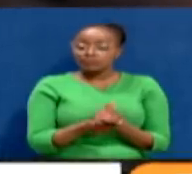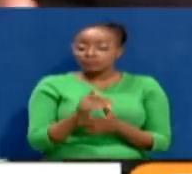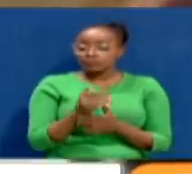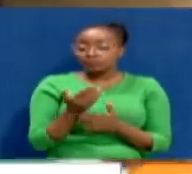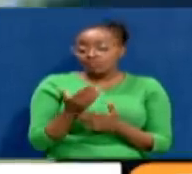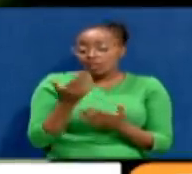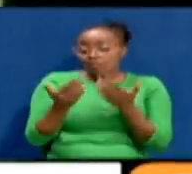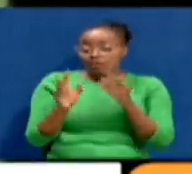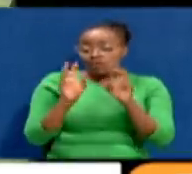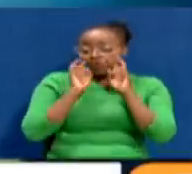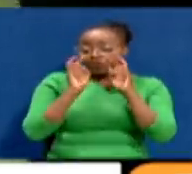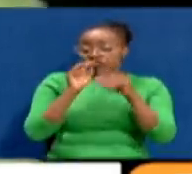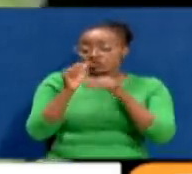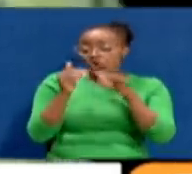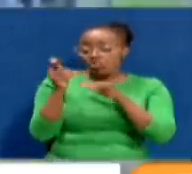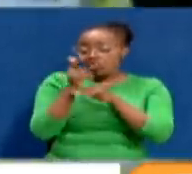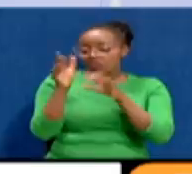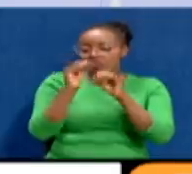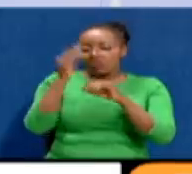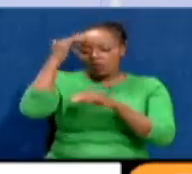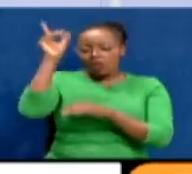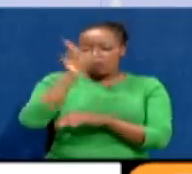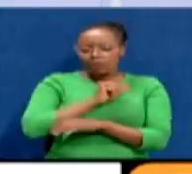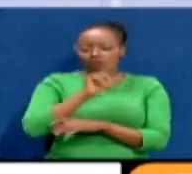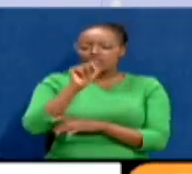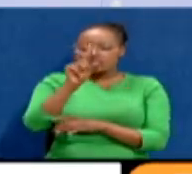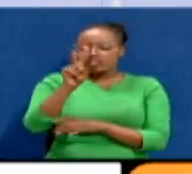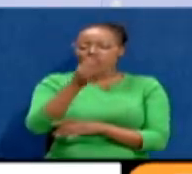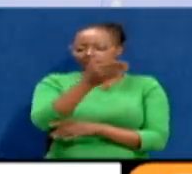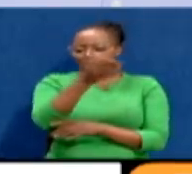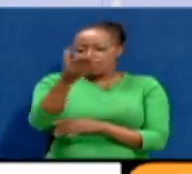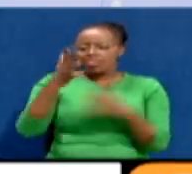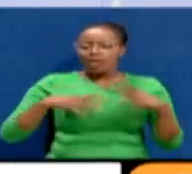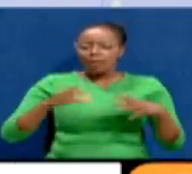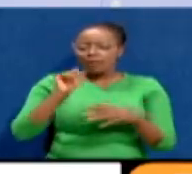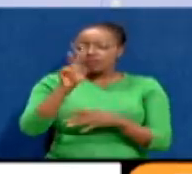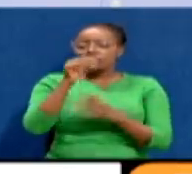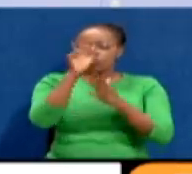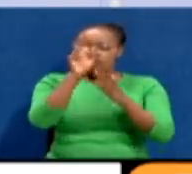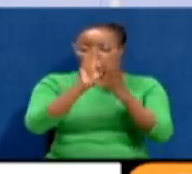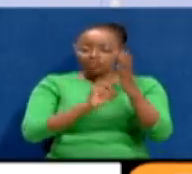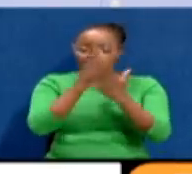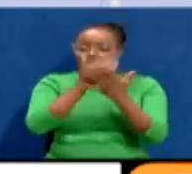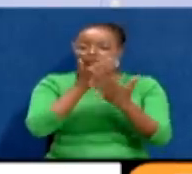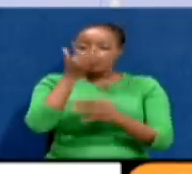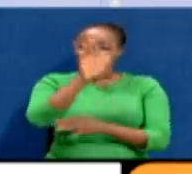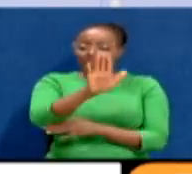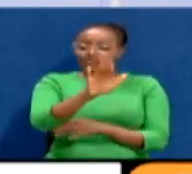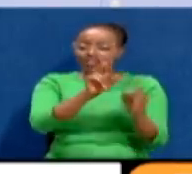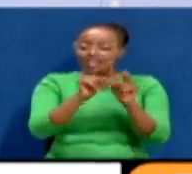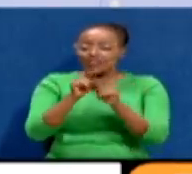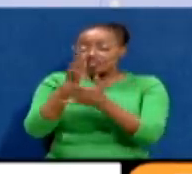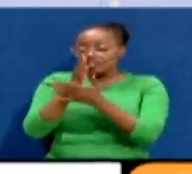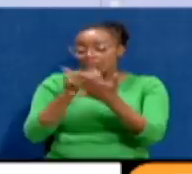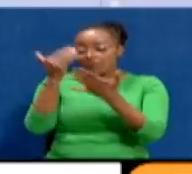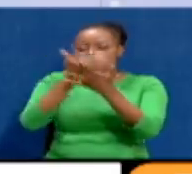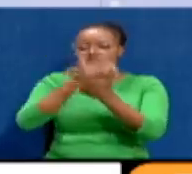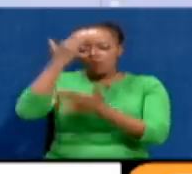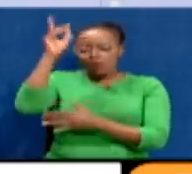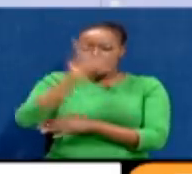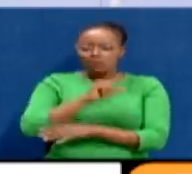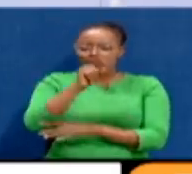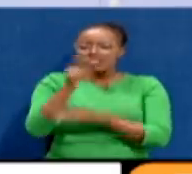Gentlemen, you may not have seen those pictures, but I know you are avid TV viewers, and we do read some of your feedback on some of our programs, so you know